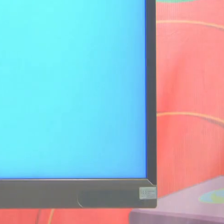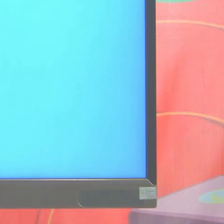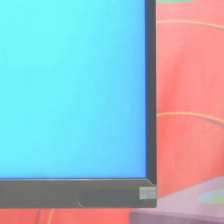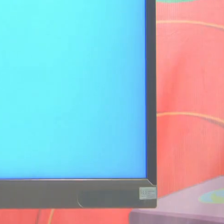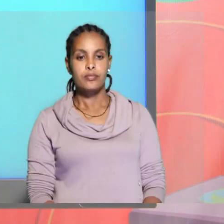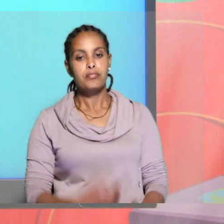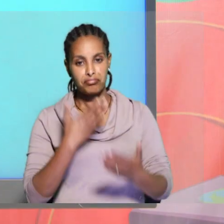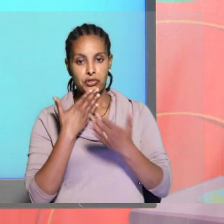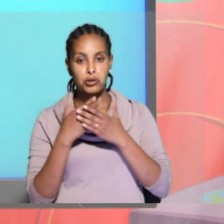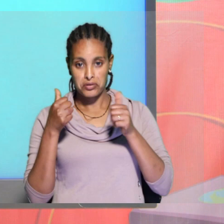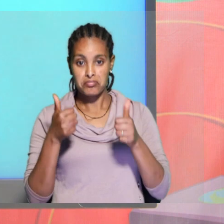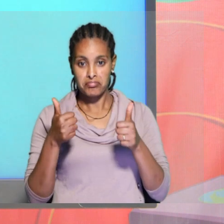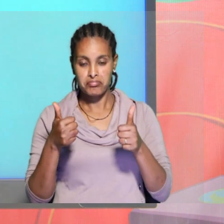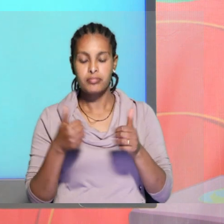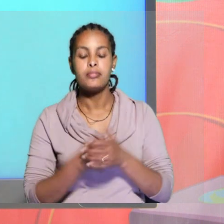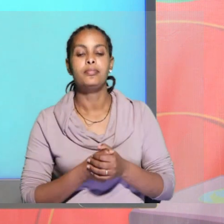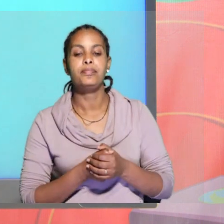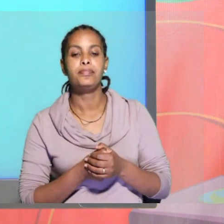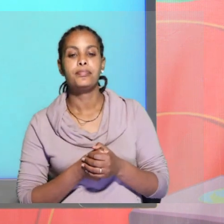Good.